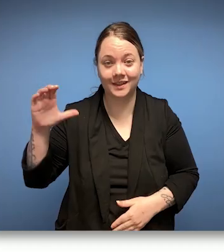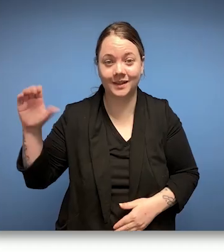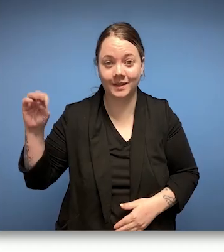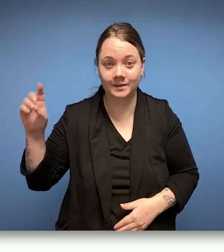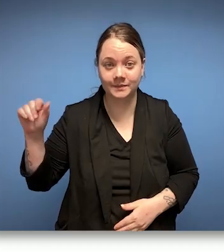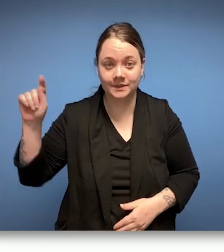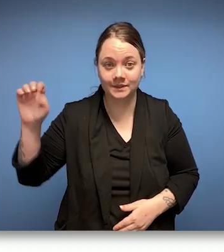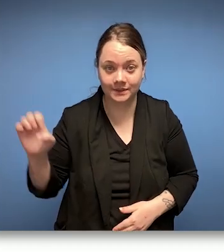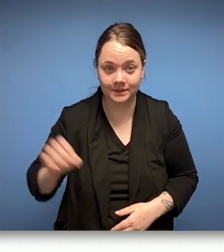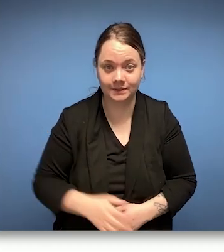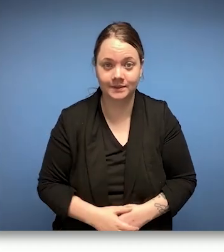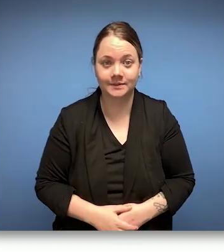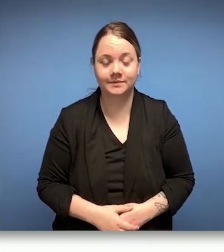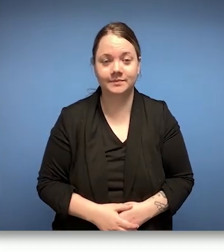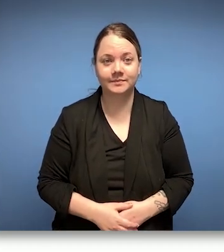system, Accommodate.